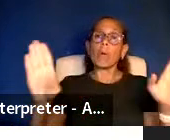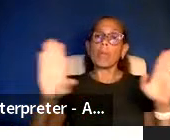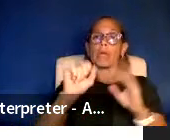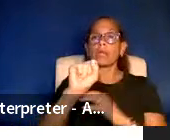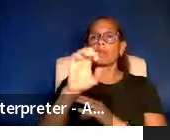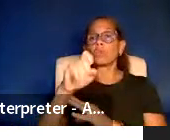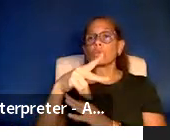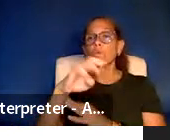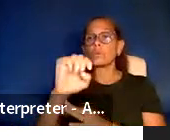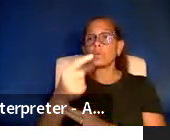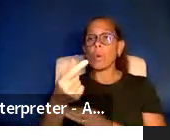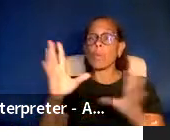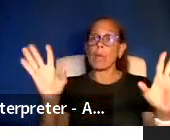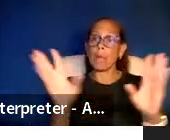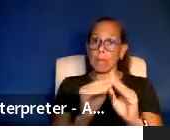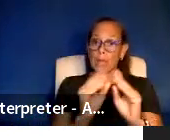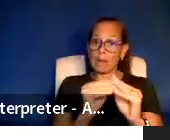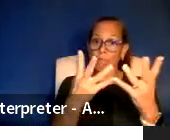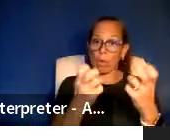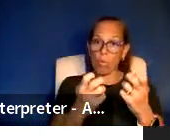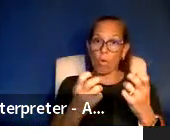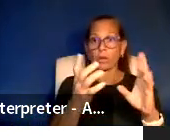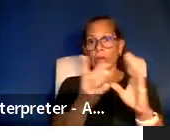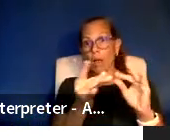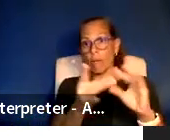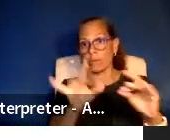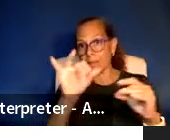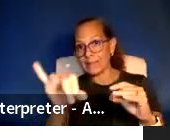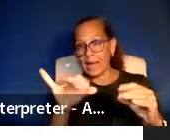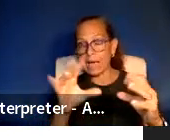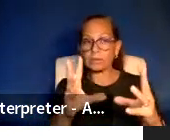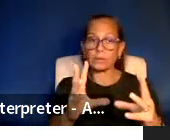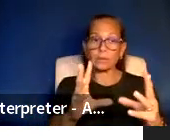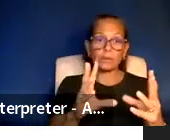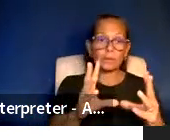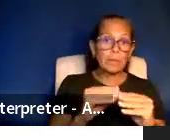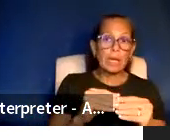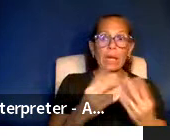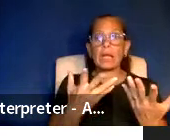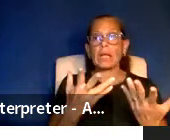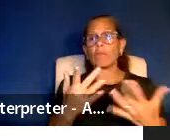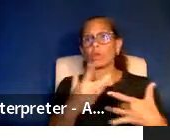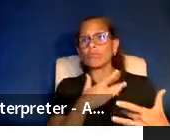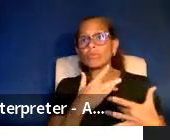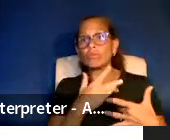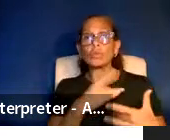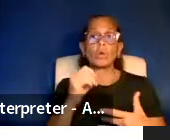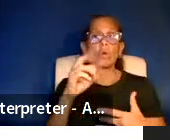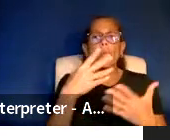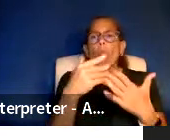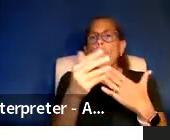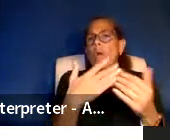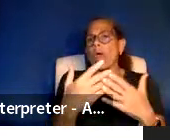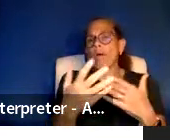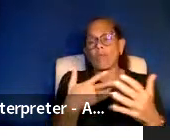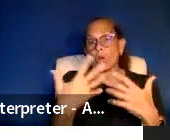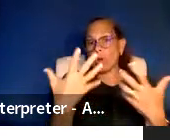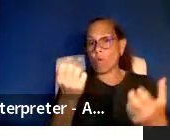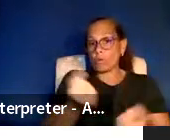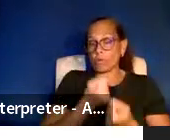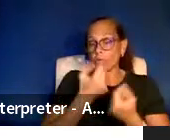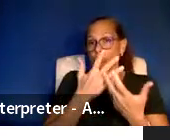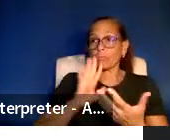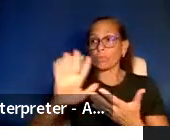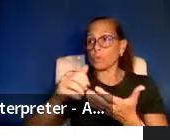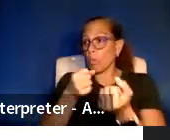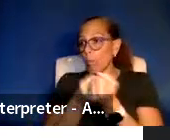meeting. If you would like to issue comments at that meeting, whether they're concerns or whatever it might be, you'd like to express their